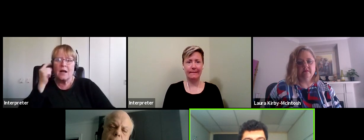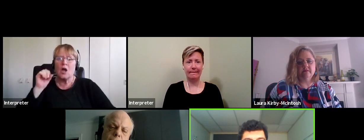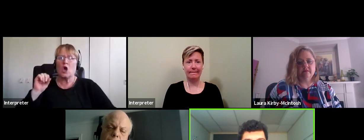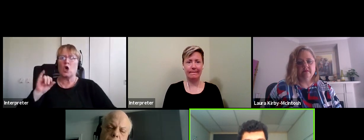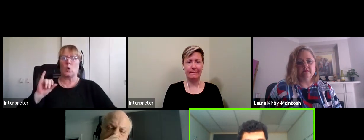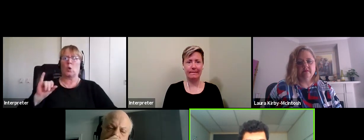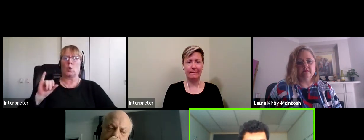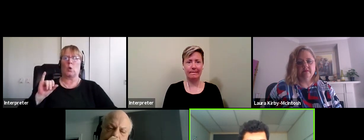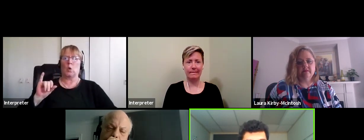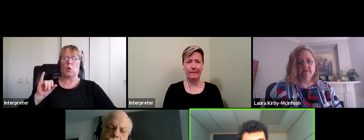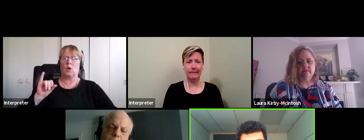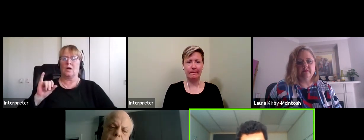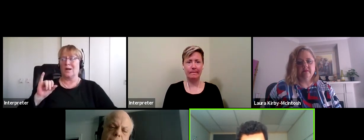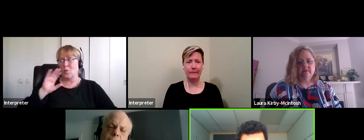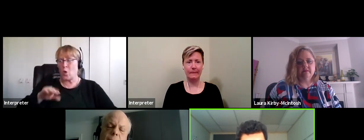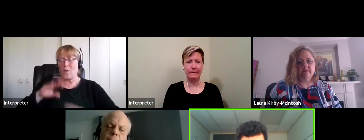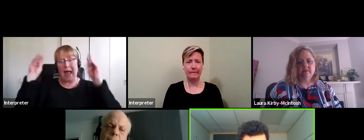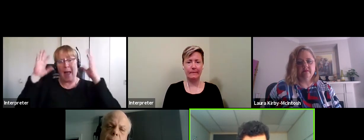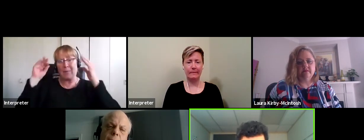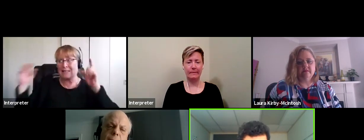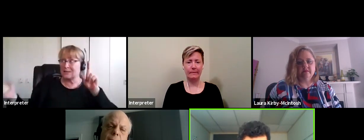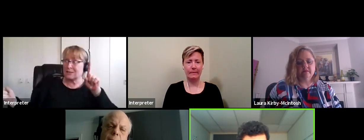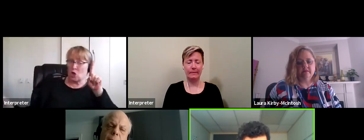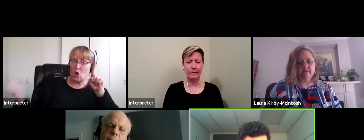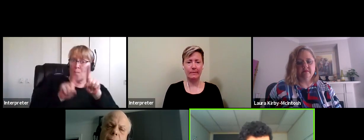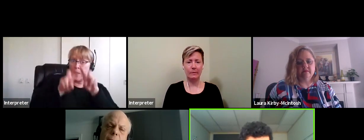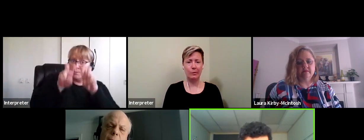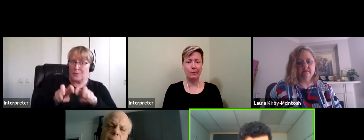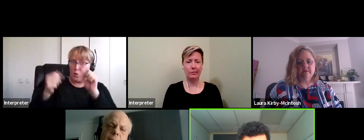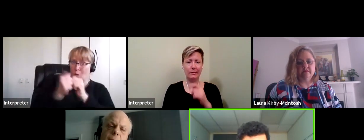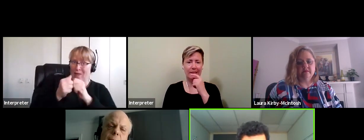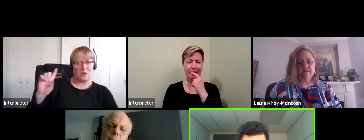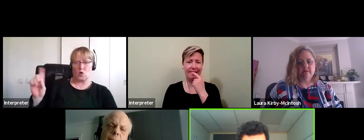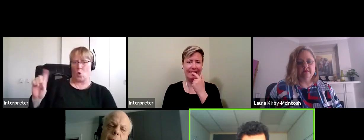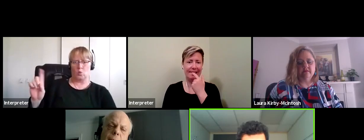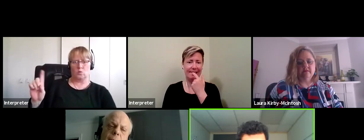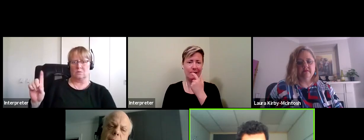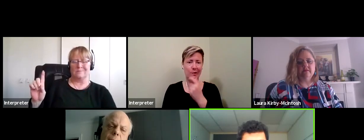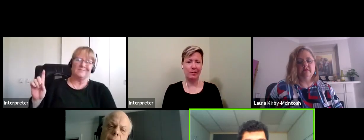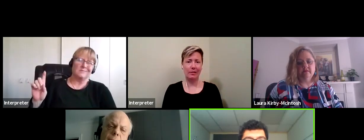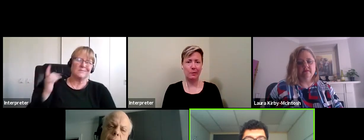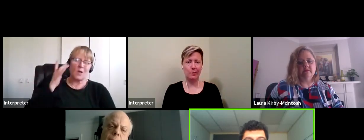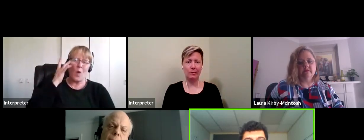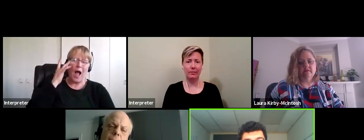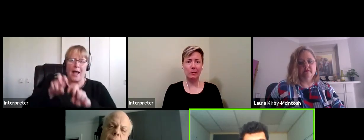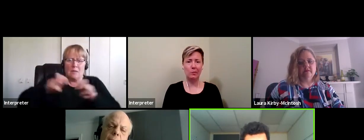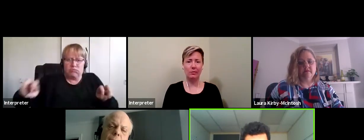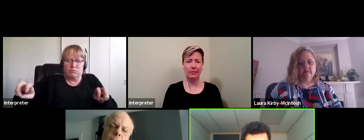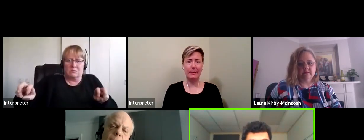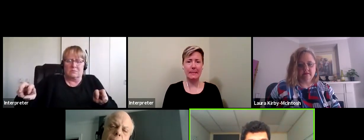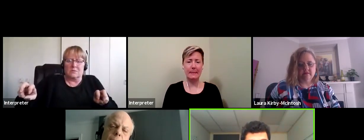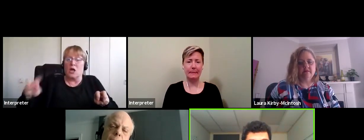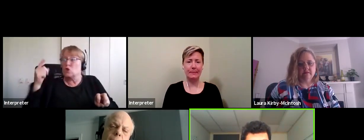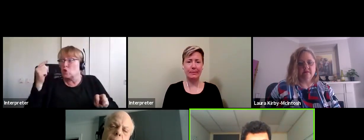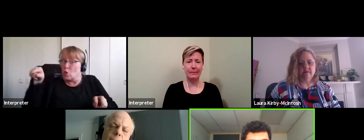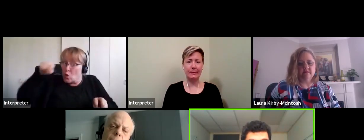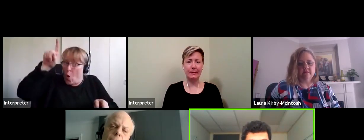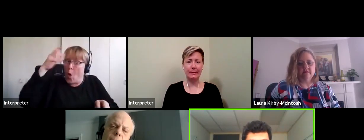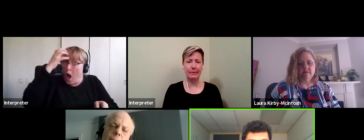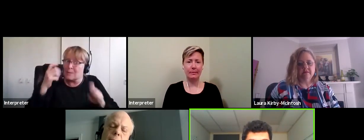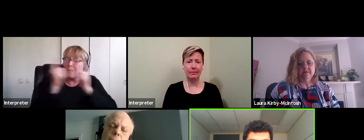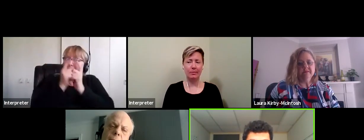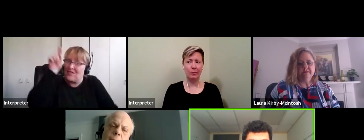come with us in the ambulance for probably very good public health reasons, but meet us at the hospital and we'll meet